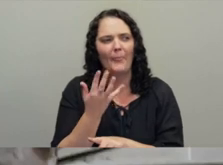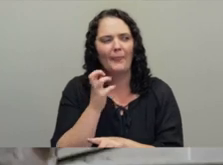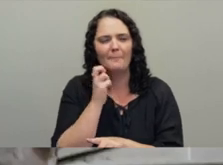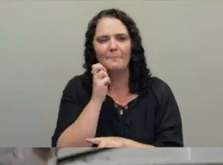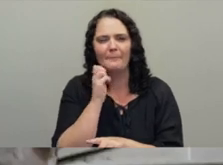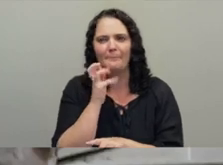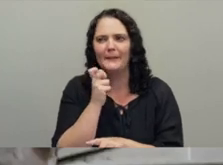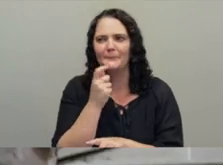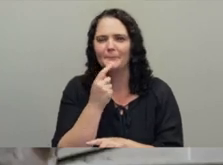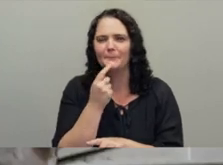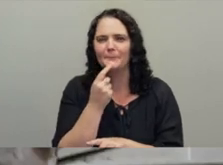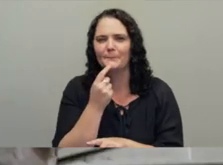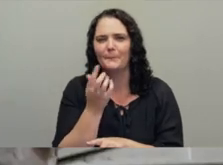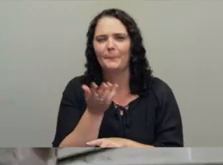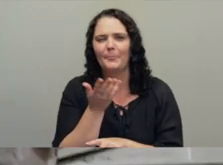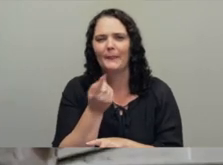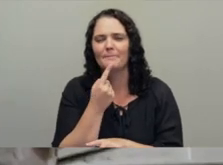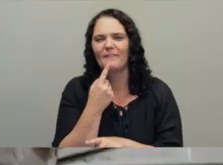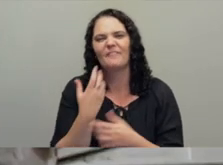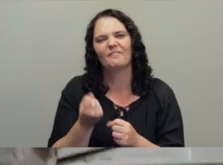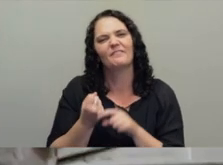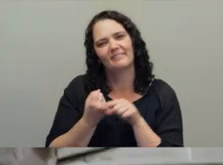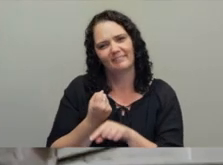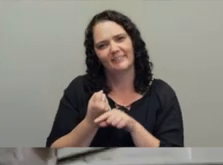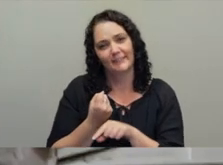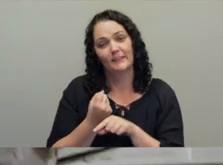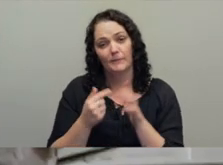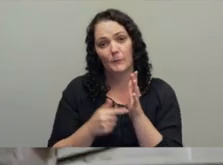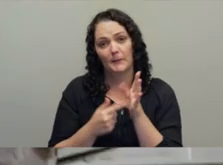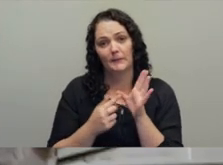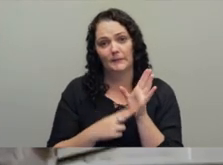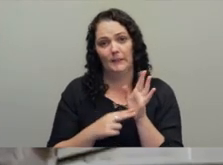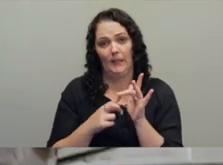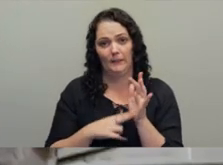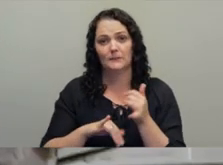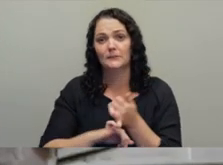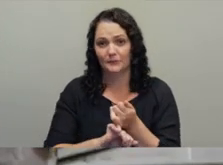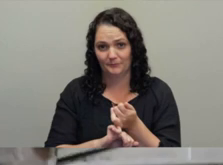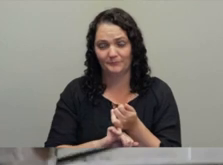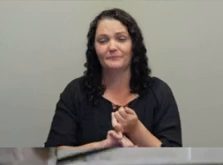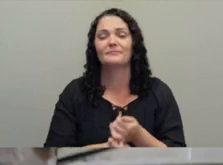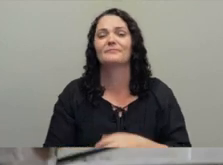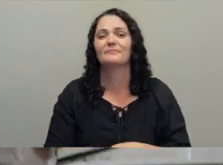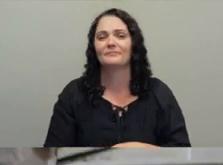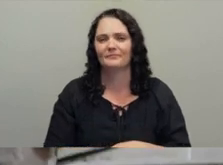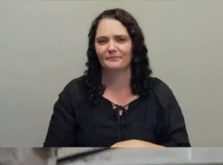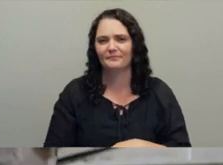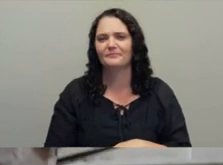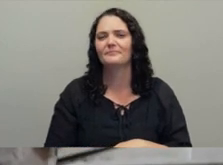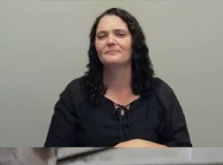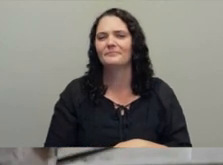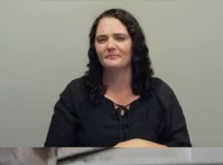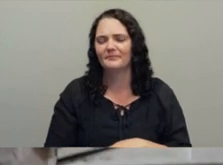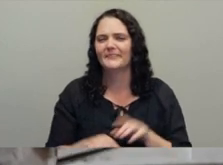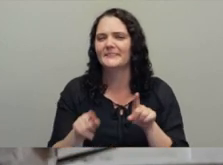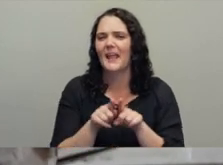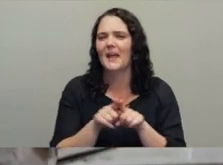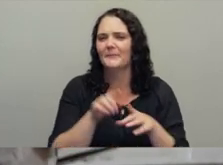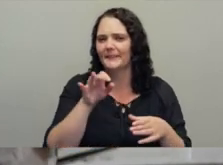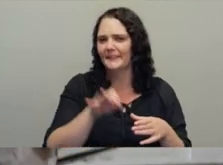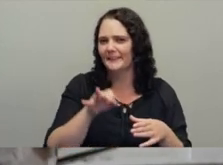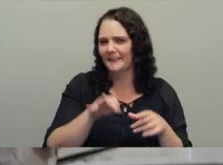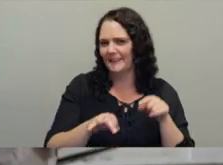of a bitter, starchy, astringent kind of flavor. It's the same thing that gives that color and that flavor to tea. Tannins are